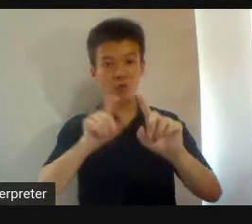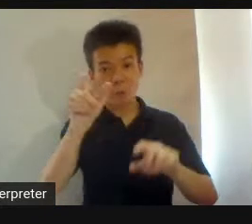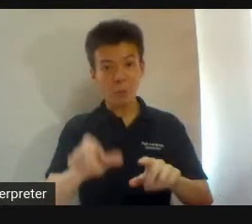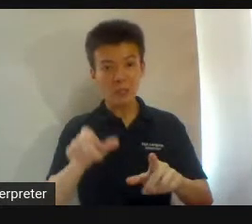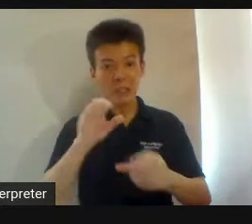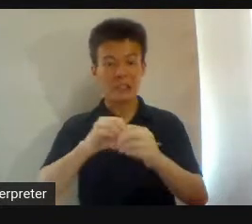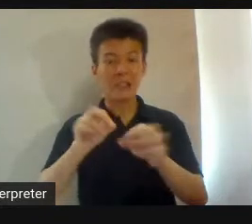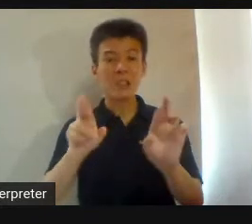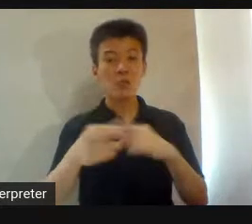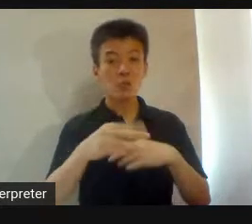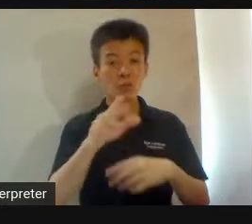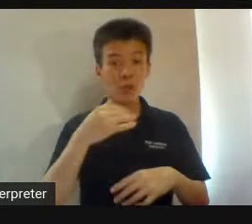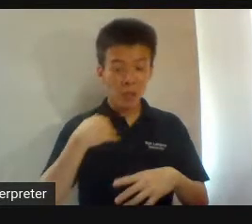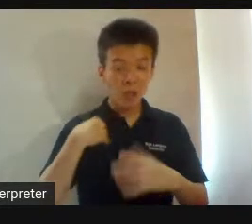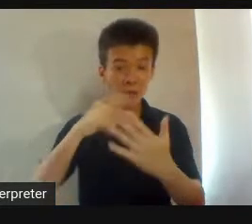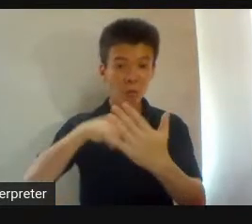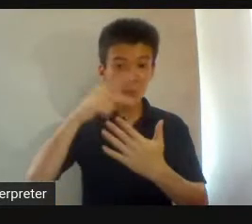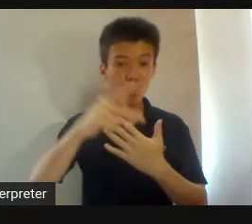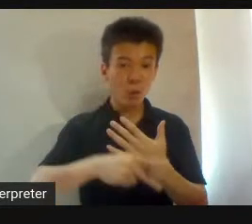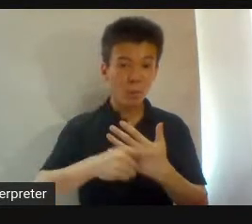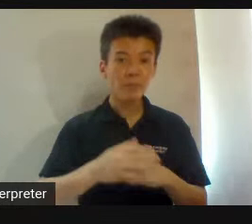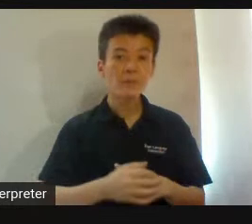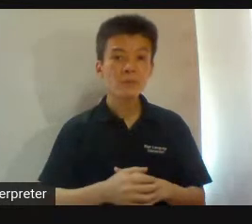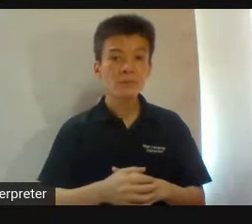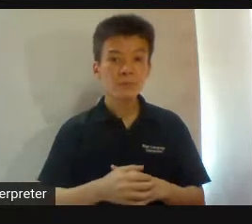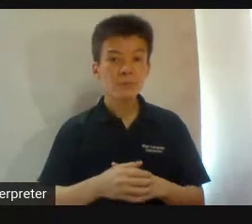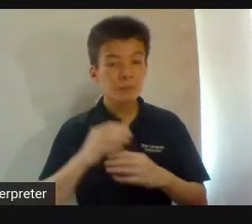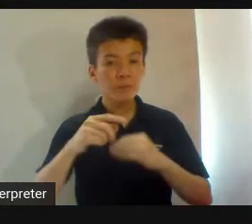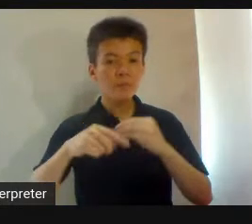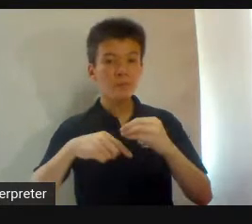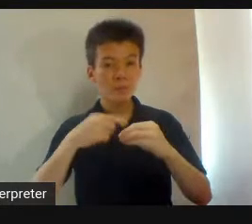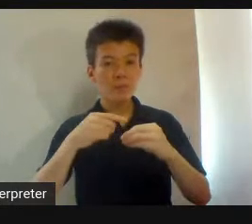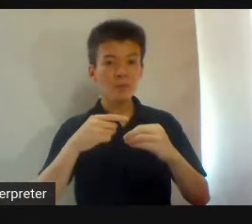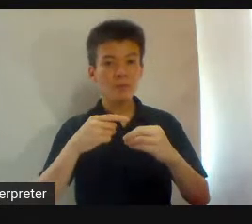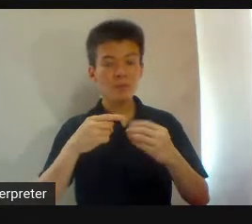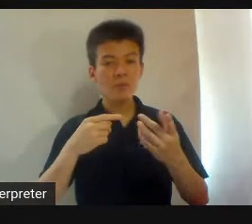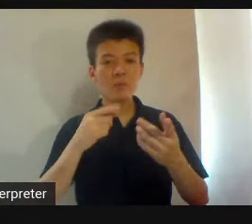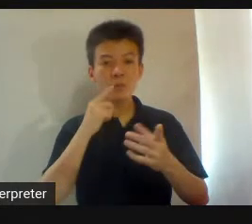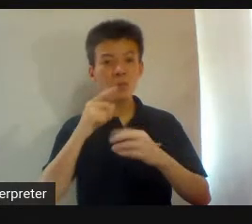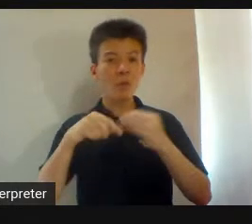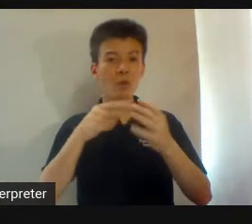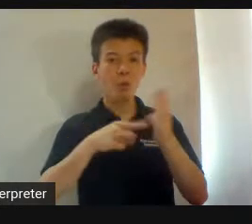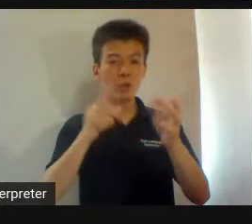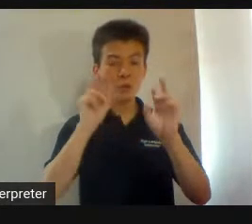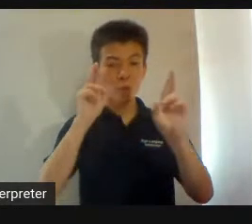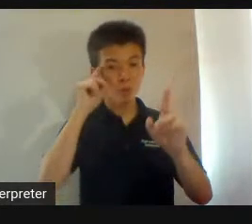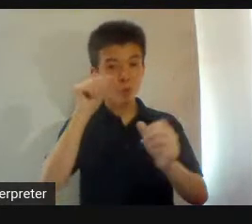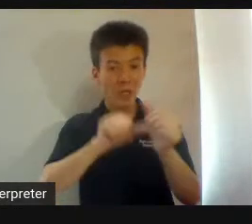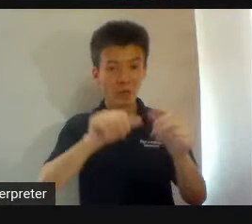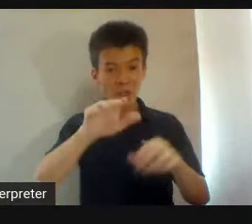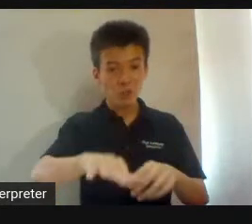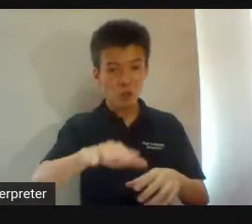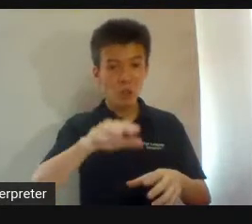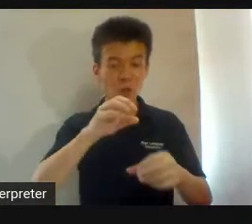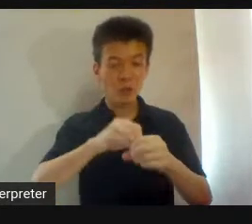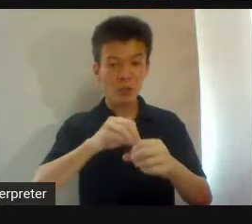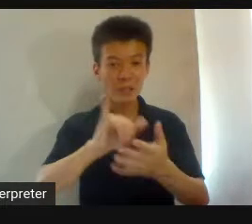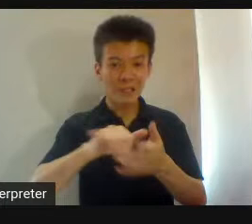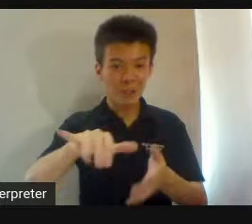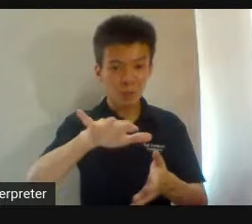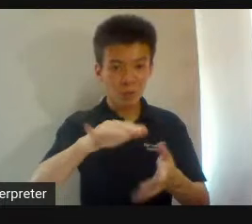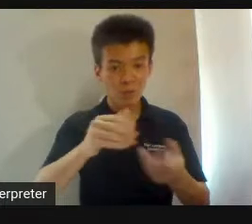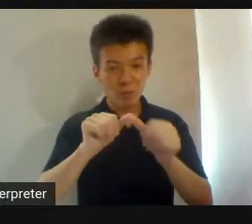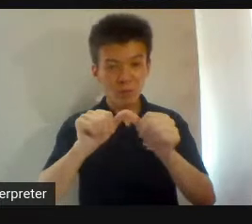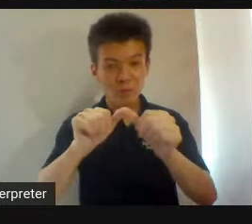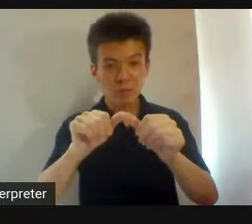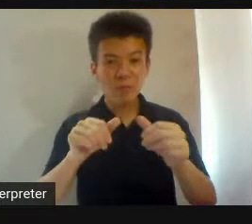room? Because if you have a program, it's about coming to terms with what you hope for every child in the space to take away,